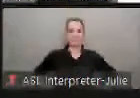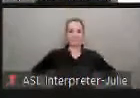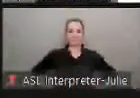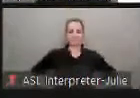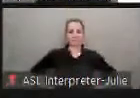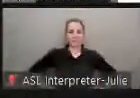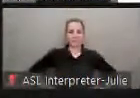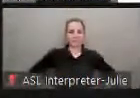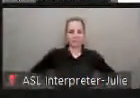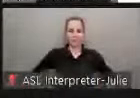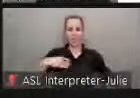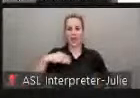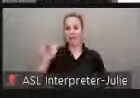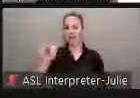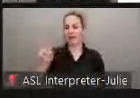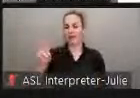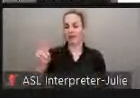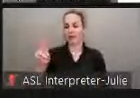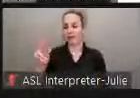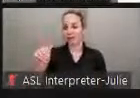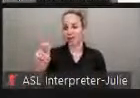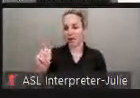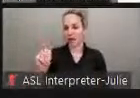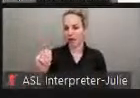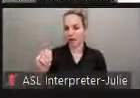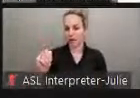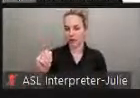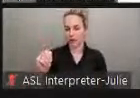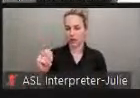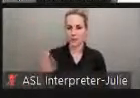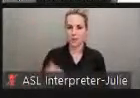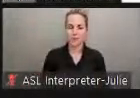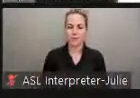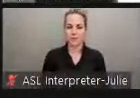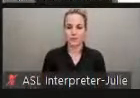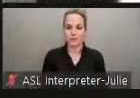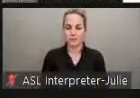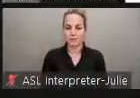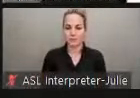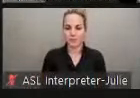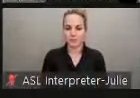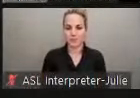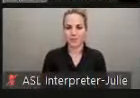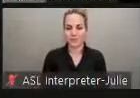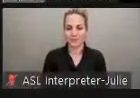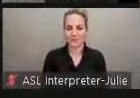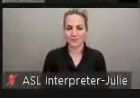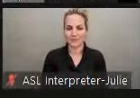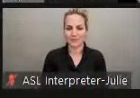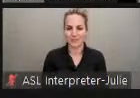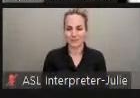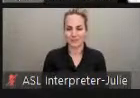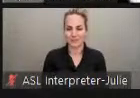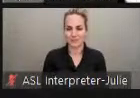Cottage. Hey, Yvonne. Look at me. Are you full?